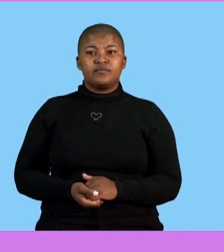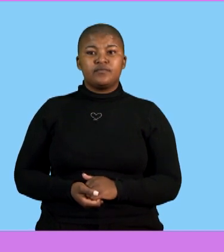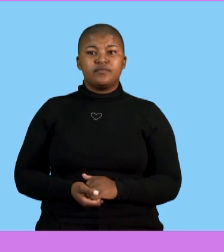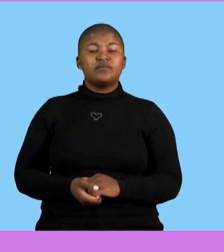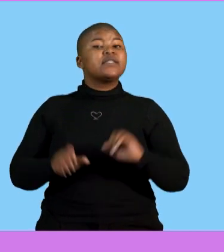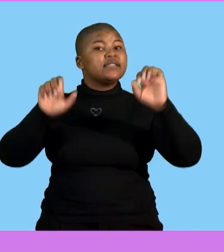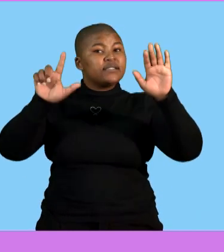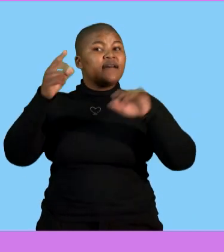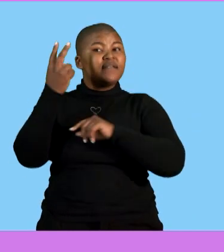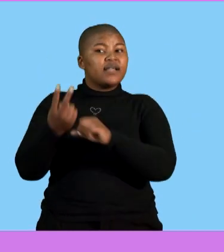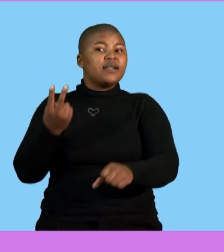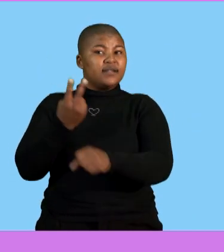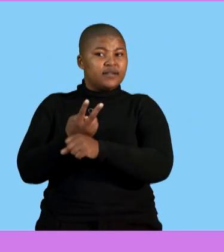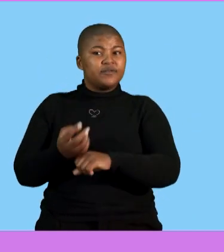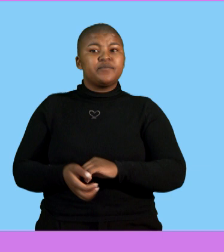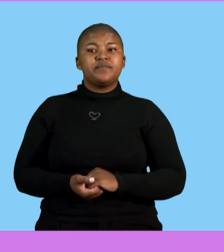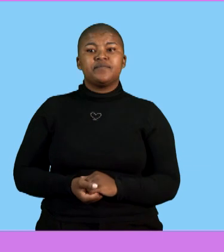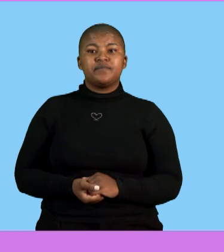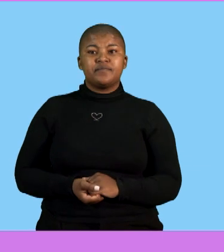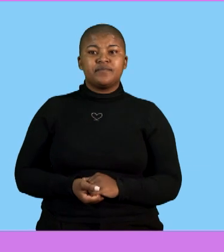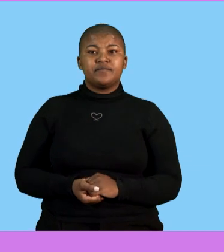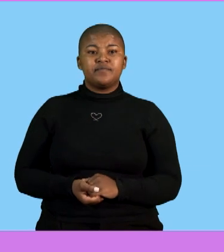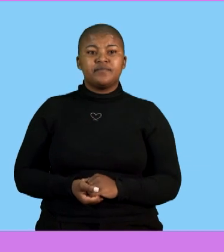table. Then we have 7 again,